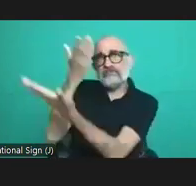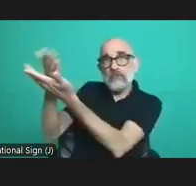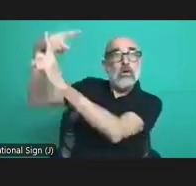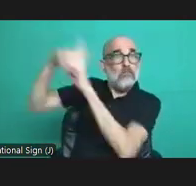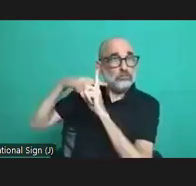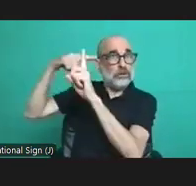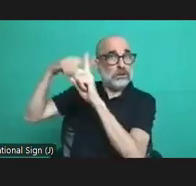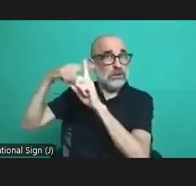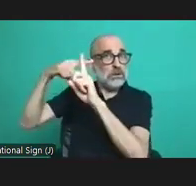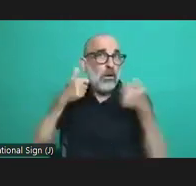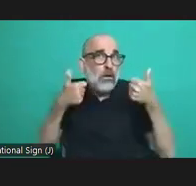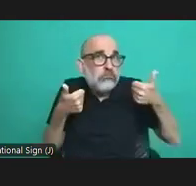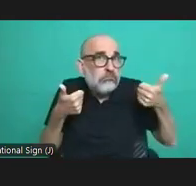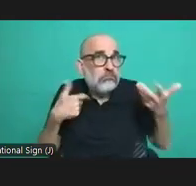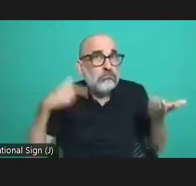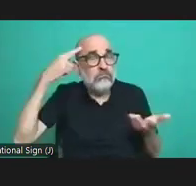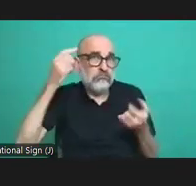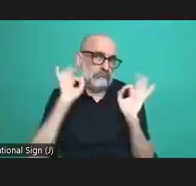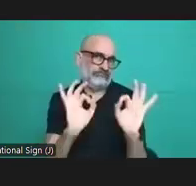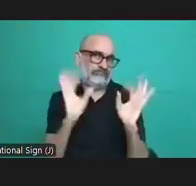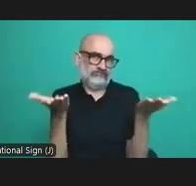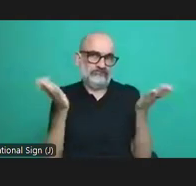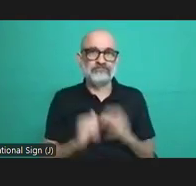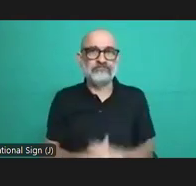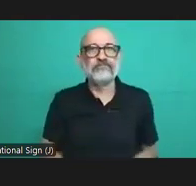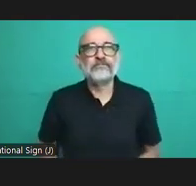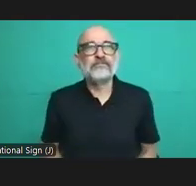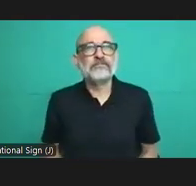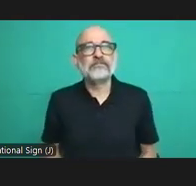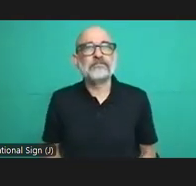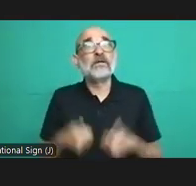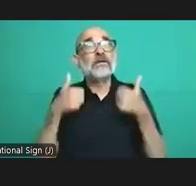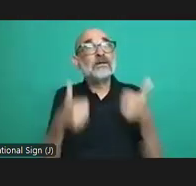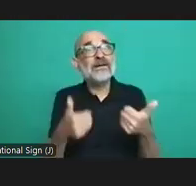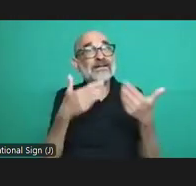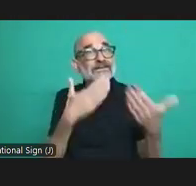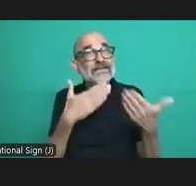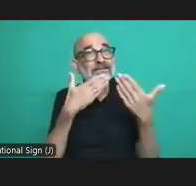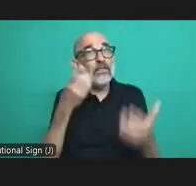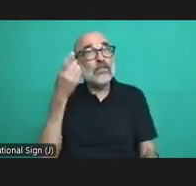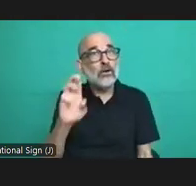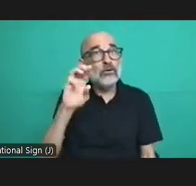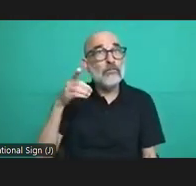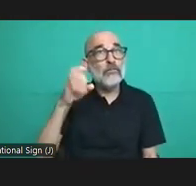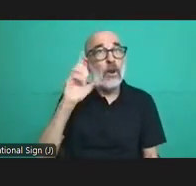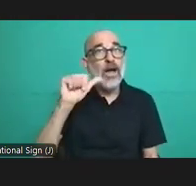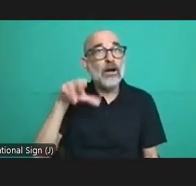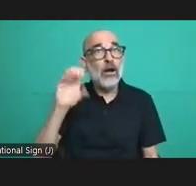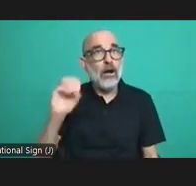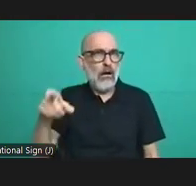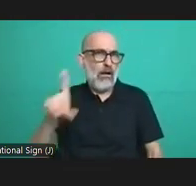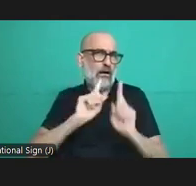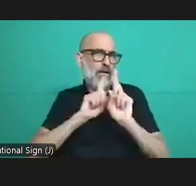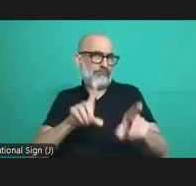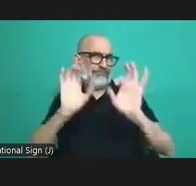comprehensive answers. And I want to highlight from your priorities the importance of having a monitoring and